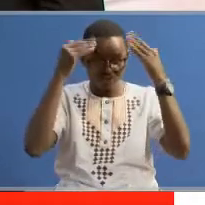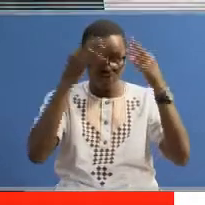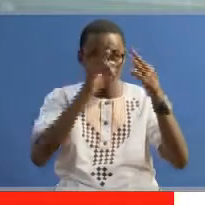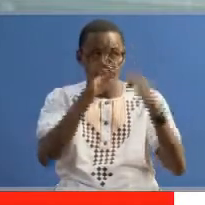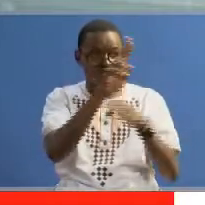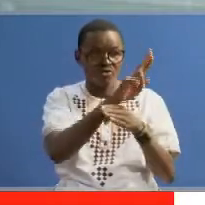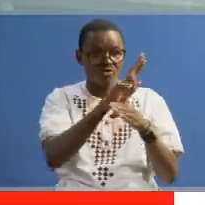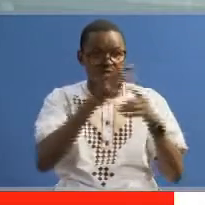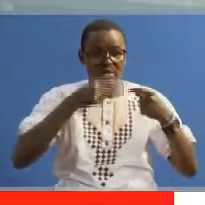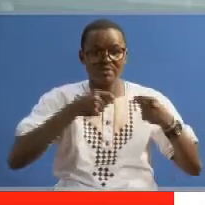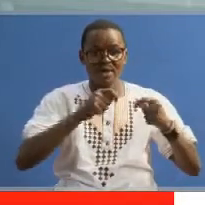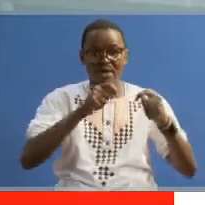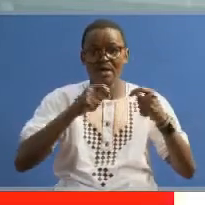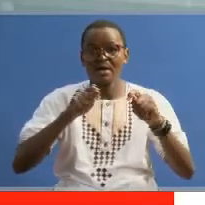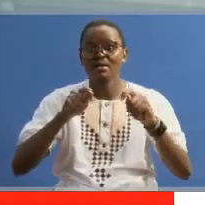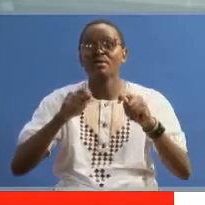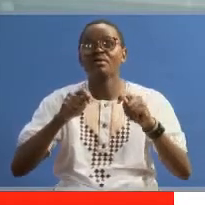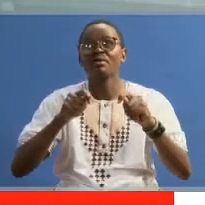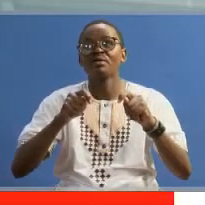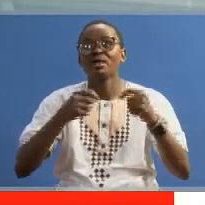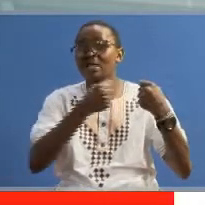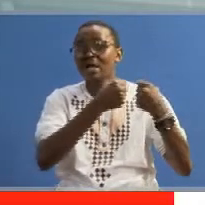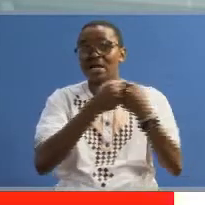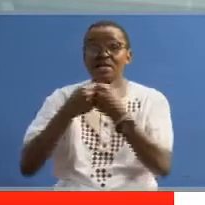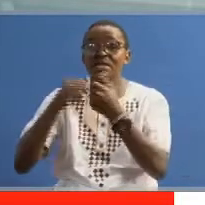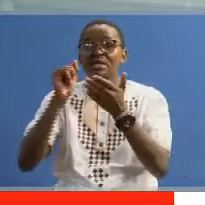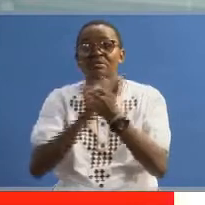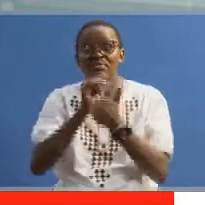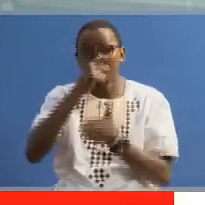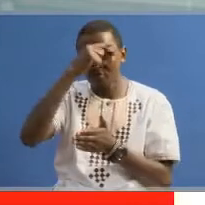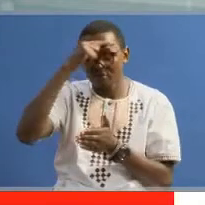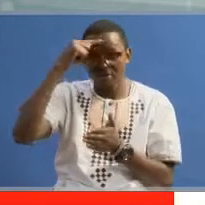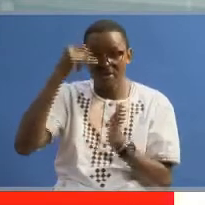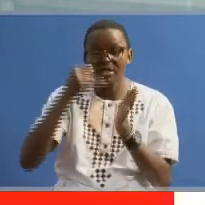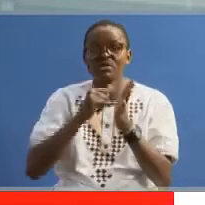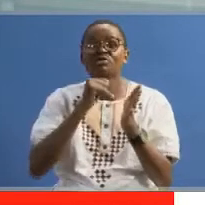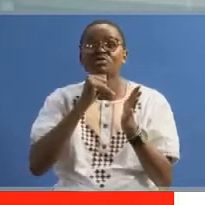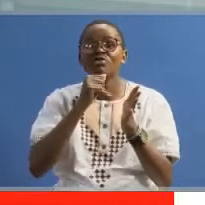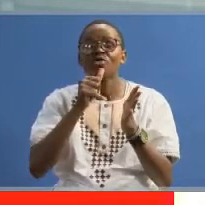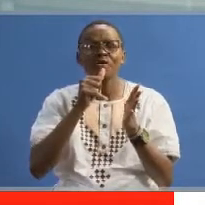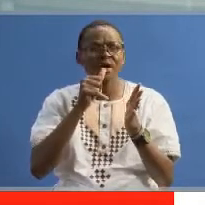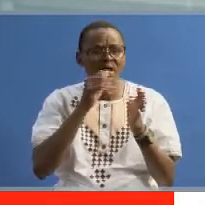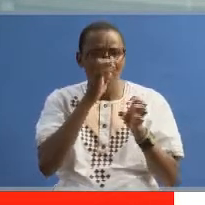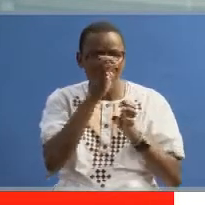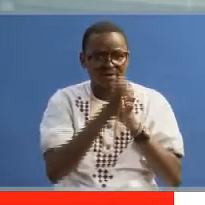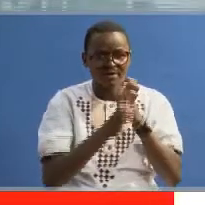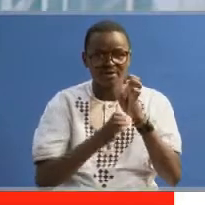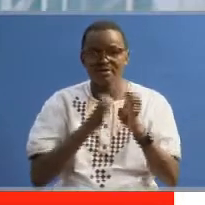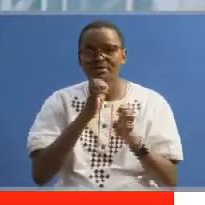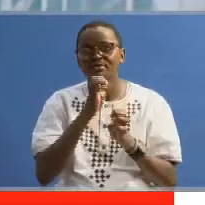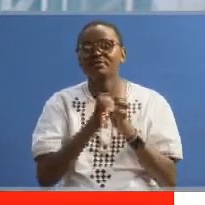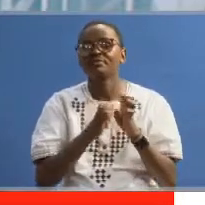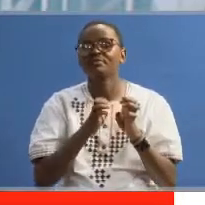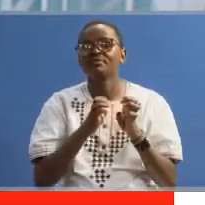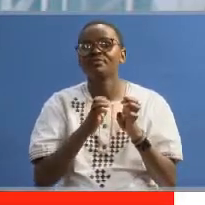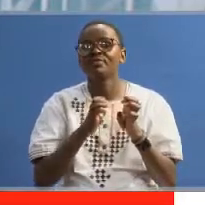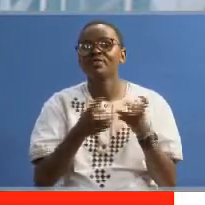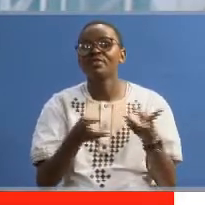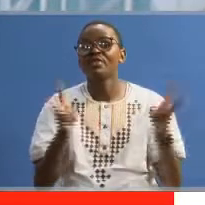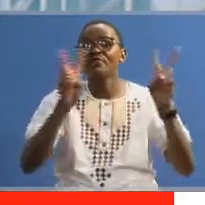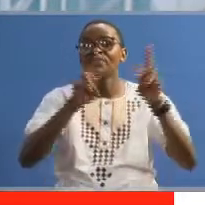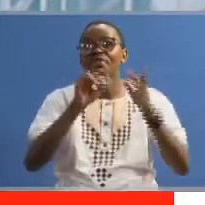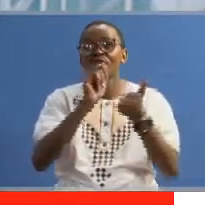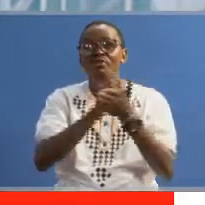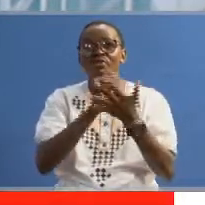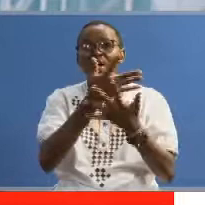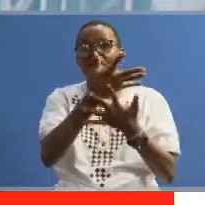petition that we're trying to kind of challenge that, because it doesn't define the value of that